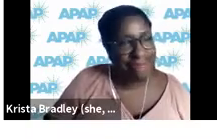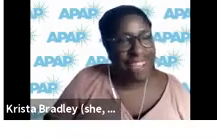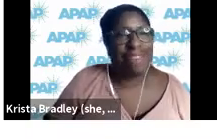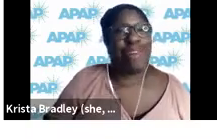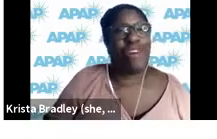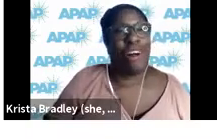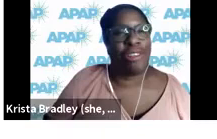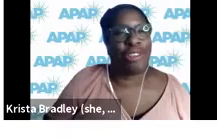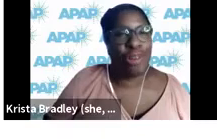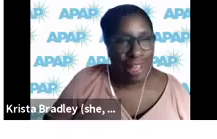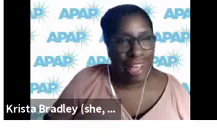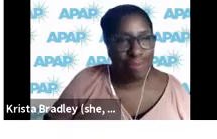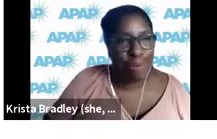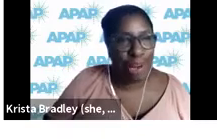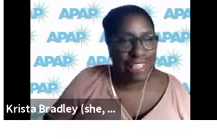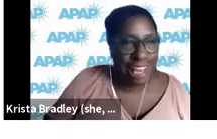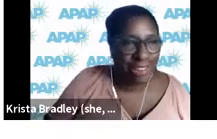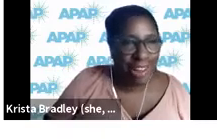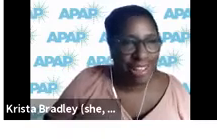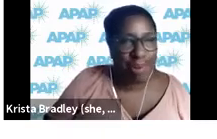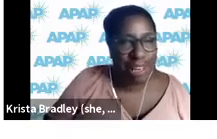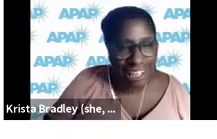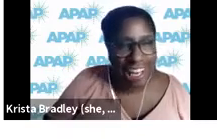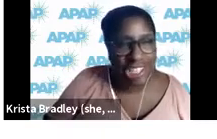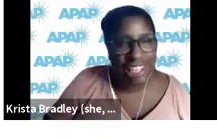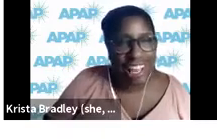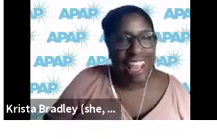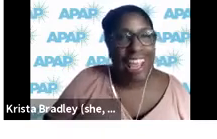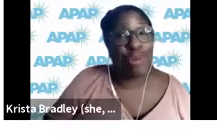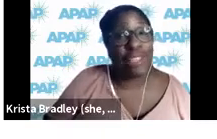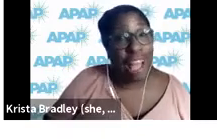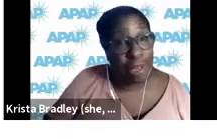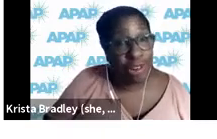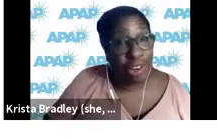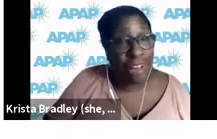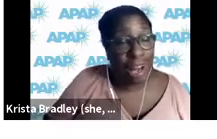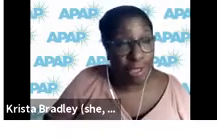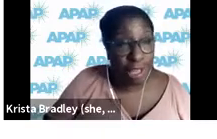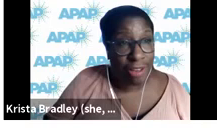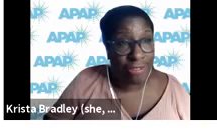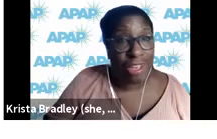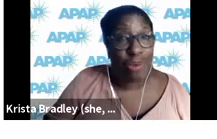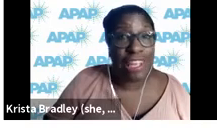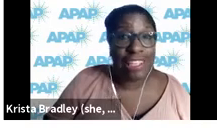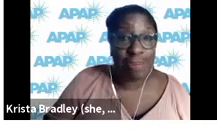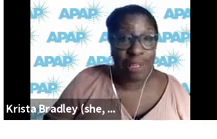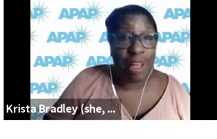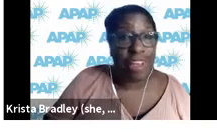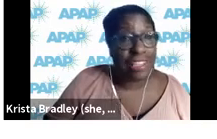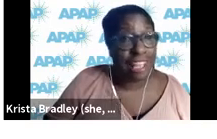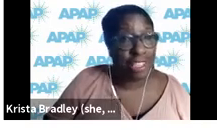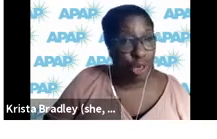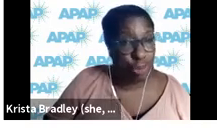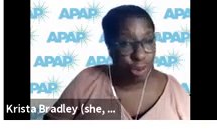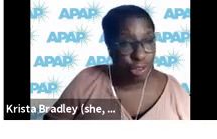slide. We're all so glad to be working together on this presentation, and we'll now be turning our cameras off with the exception